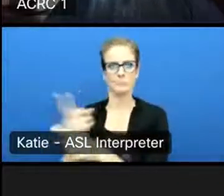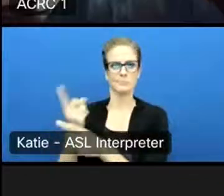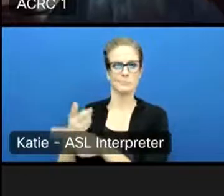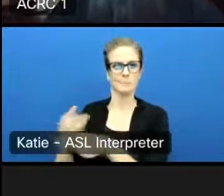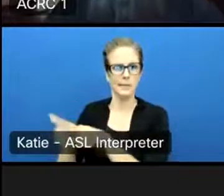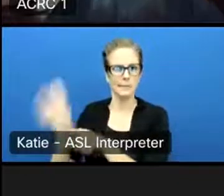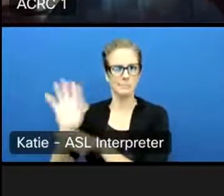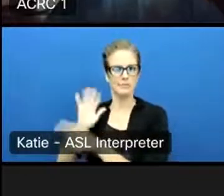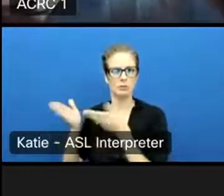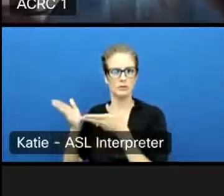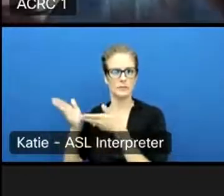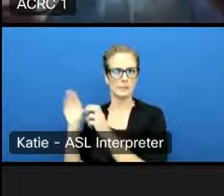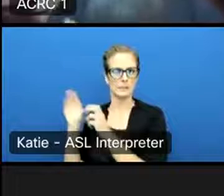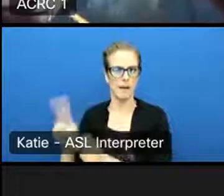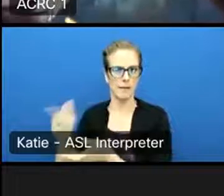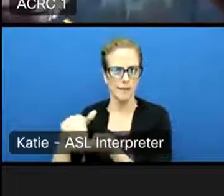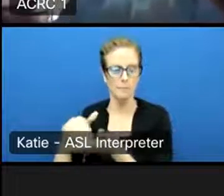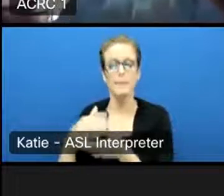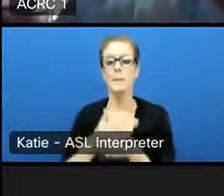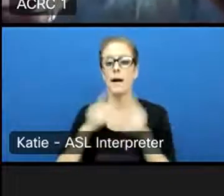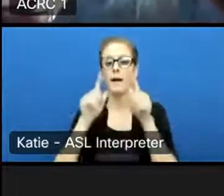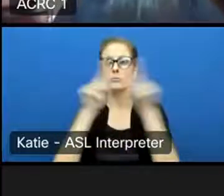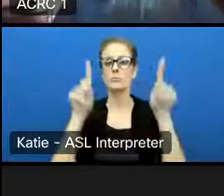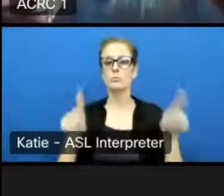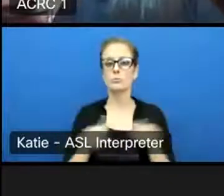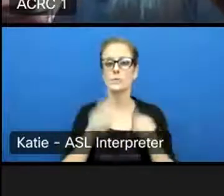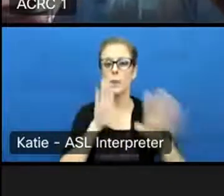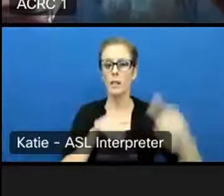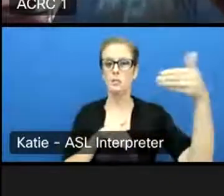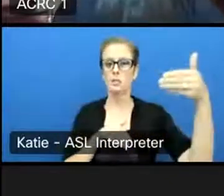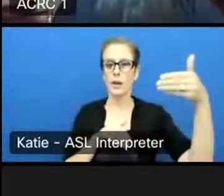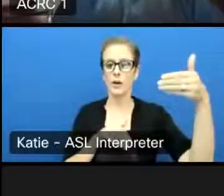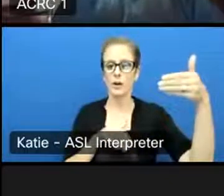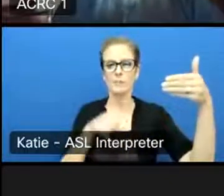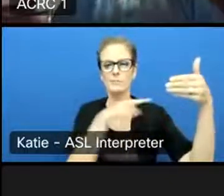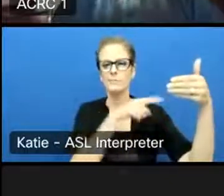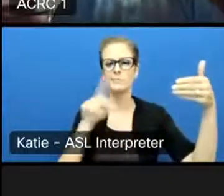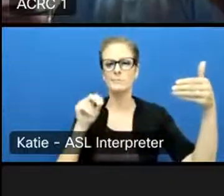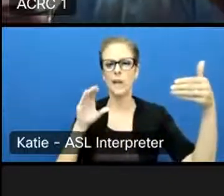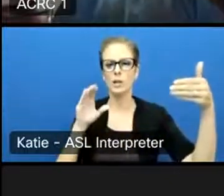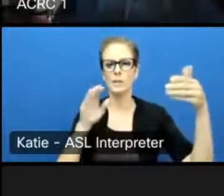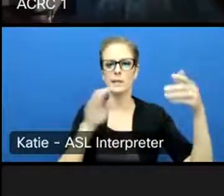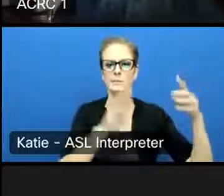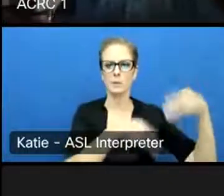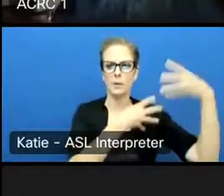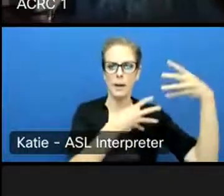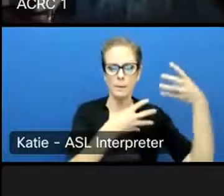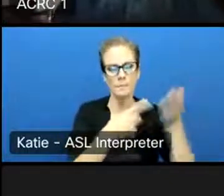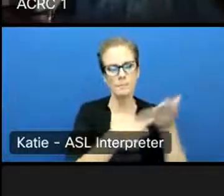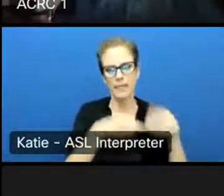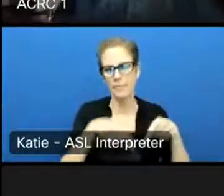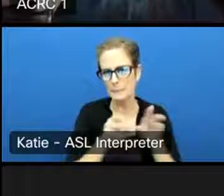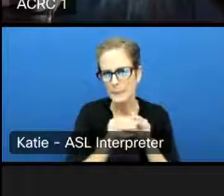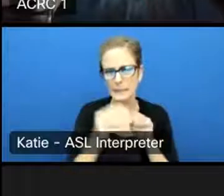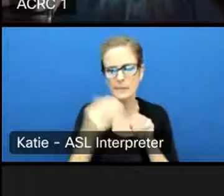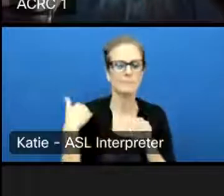previously. So I'm going to share my screen and I'm going to go over a document that we've been talking about in this meeting and in other meetings. And we're also using it